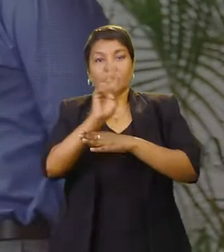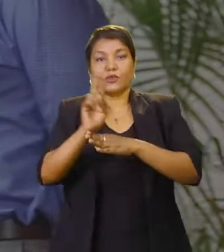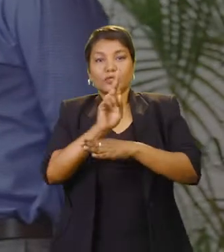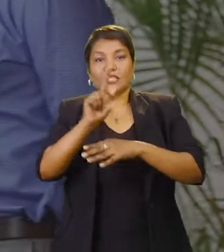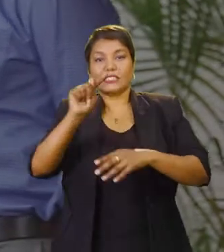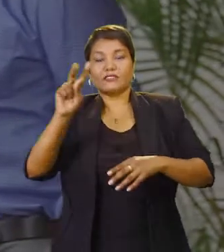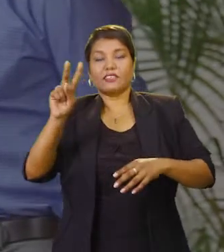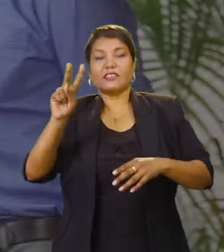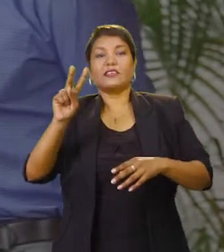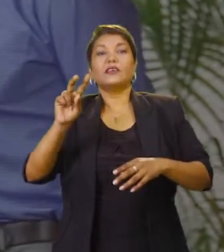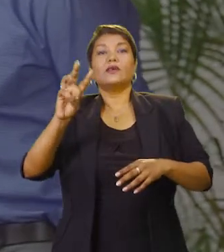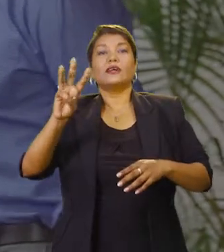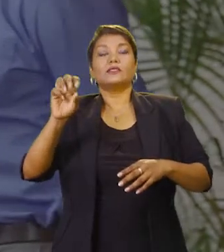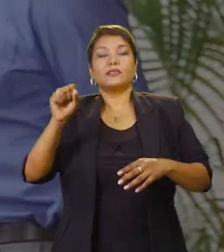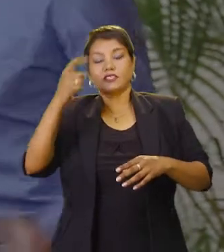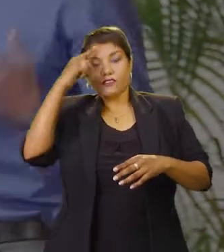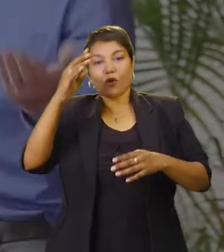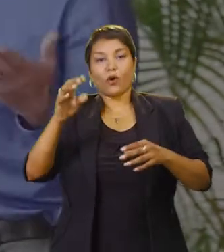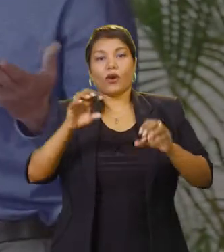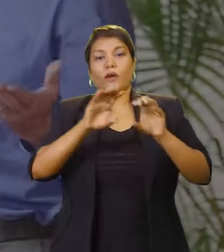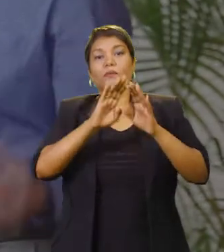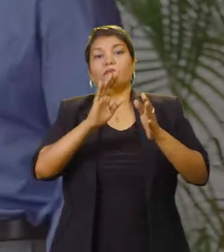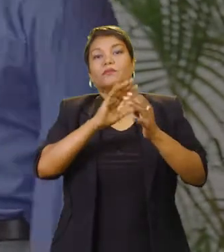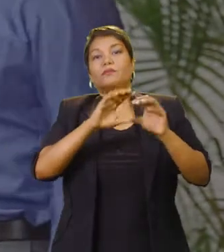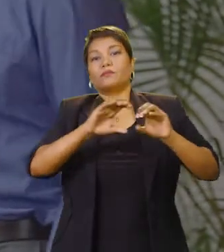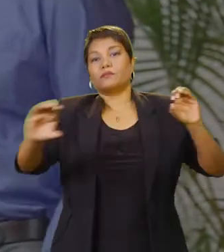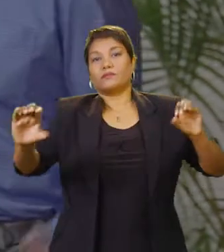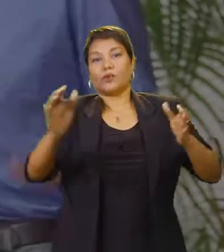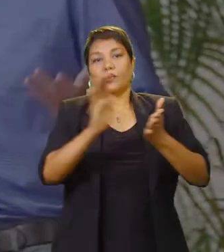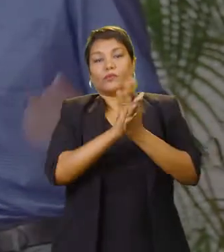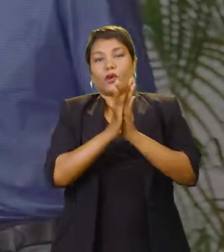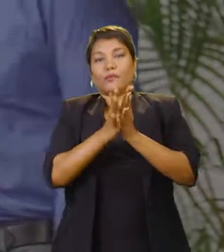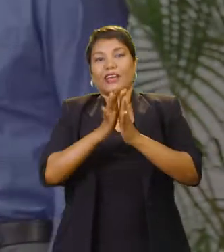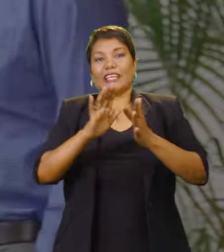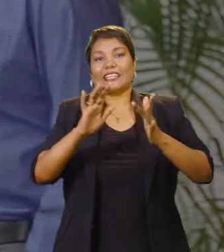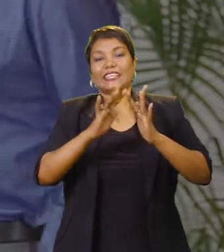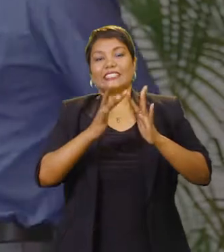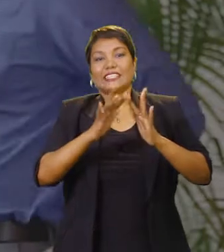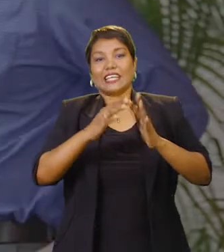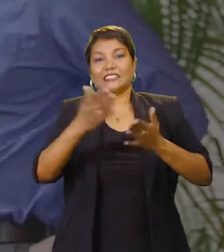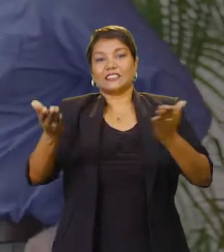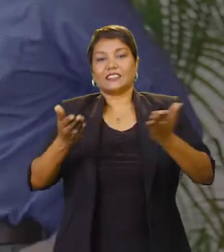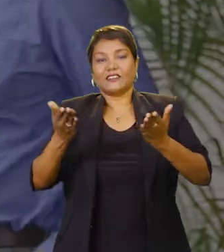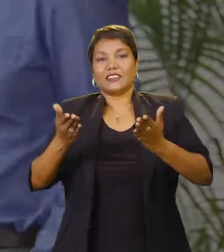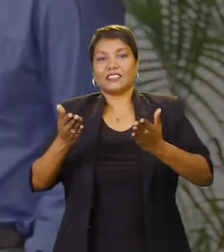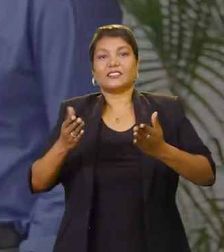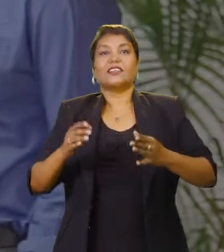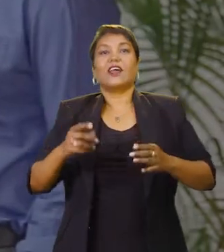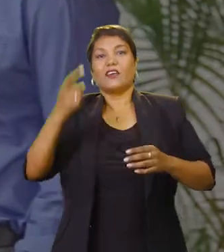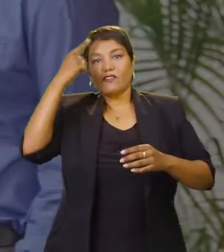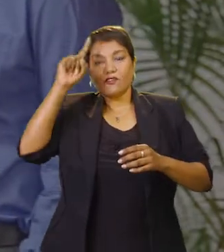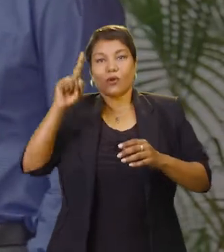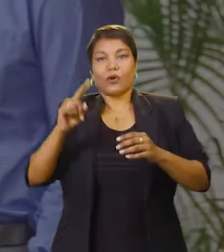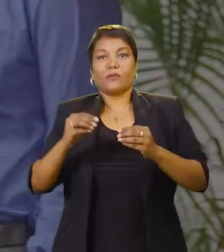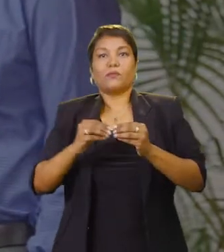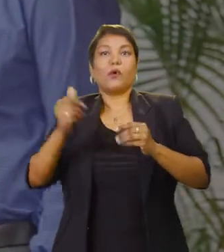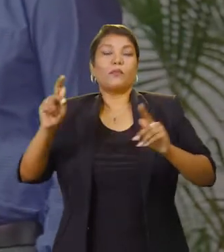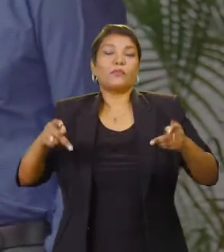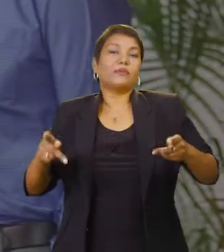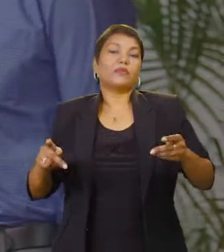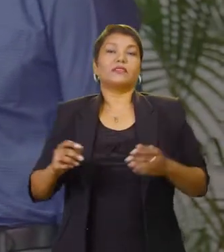for broadband services, but those could be for both commercial as well as some community-based